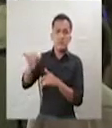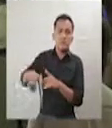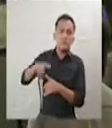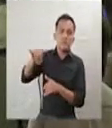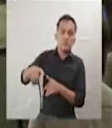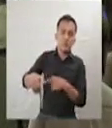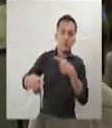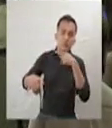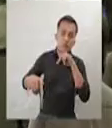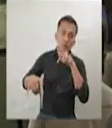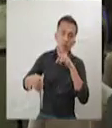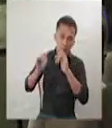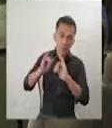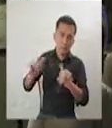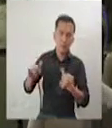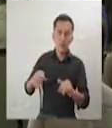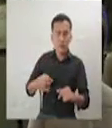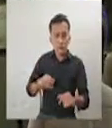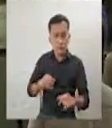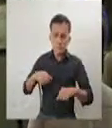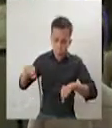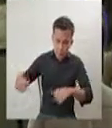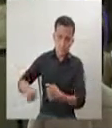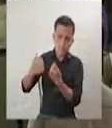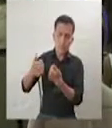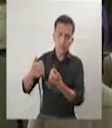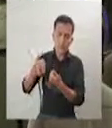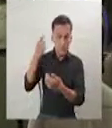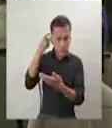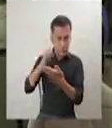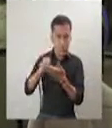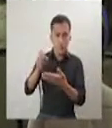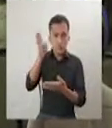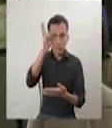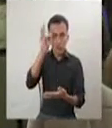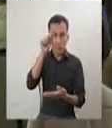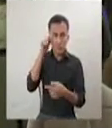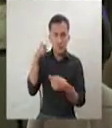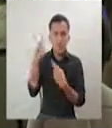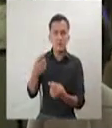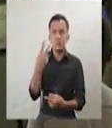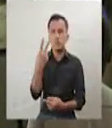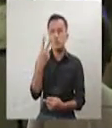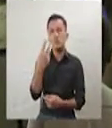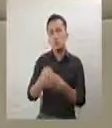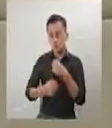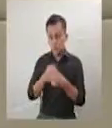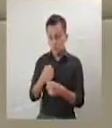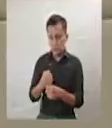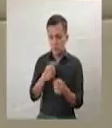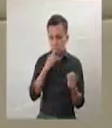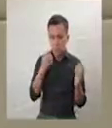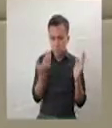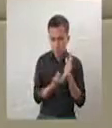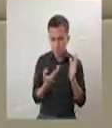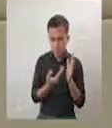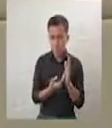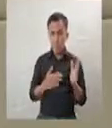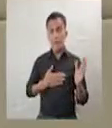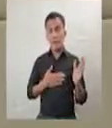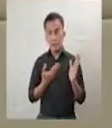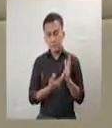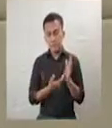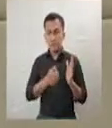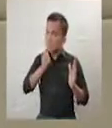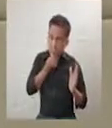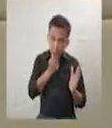still pork barrel. And I have challenged Secretary Butch Abad for the last 2 years to prove that my evidences